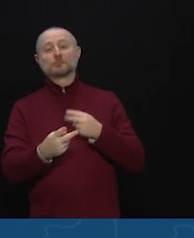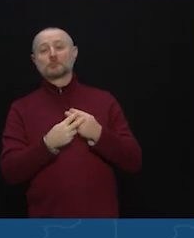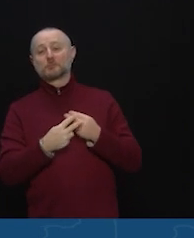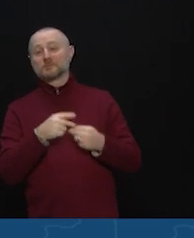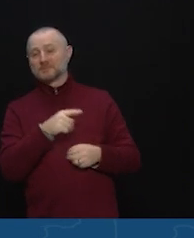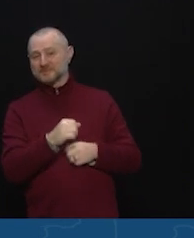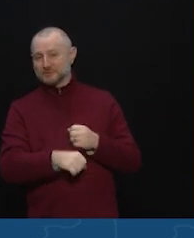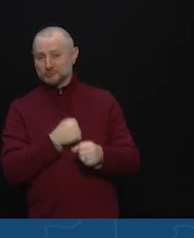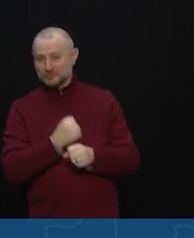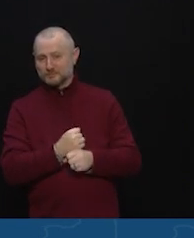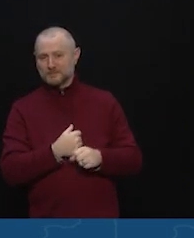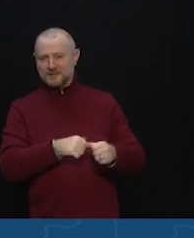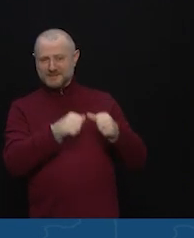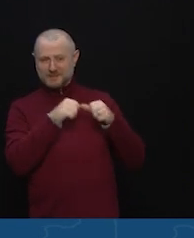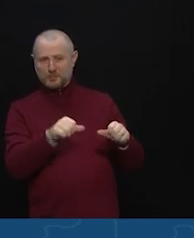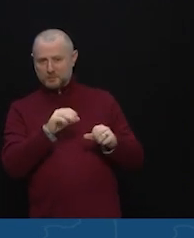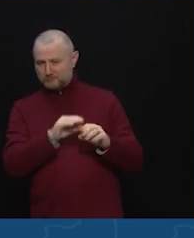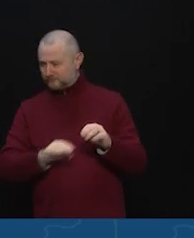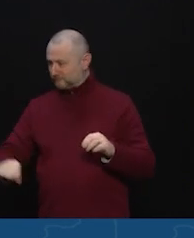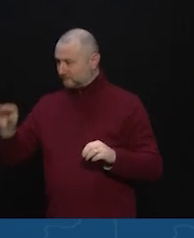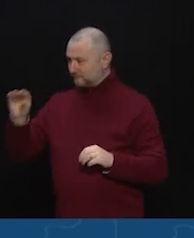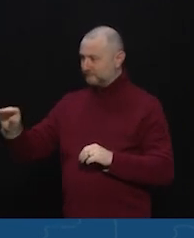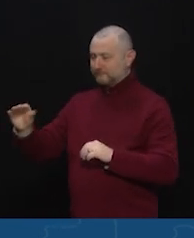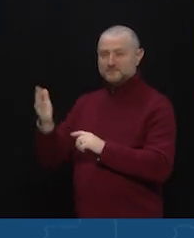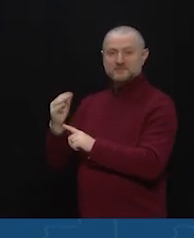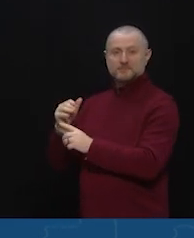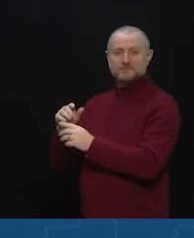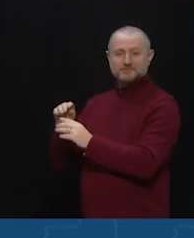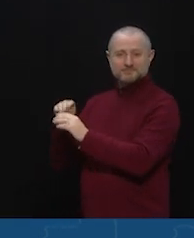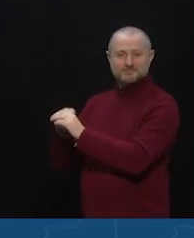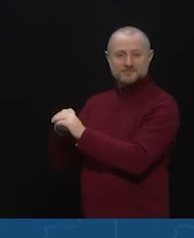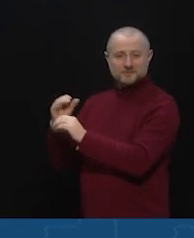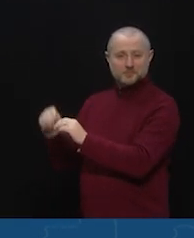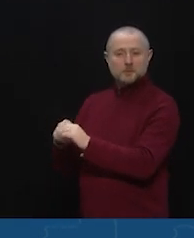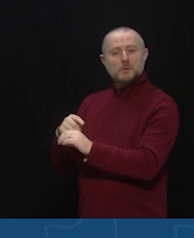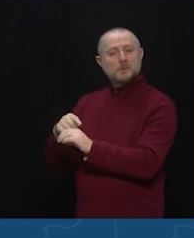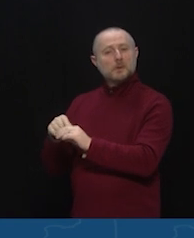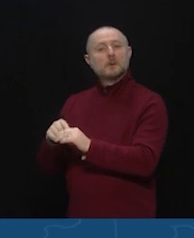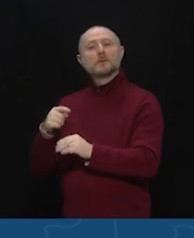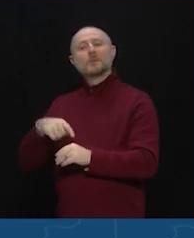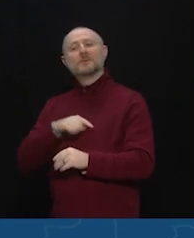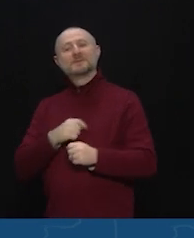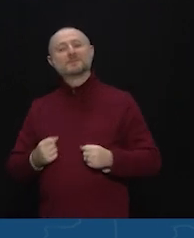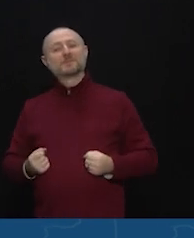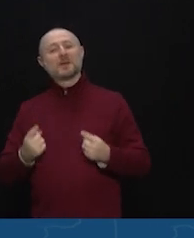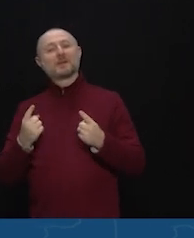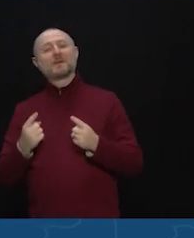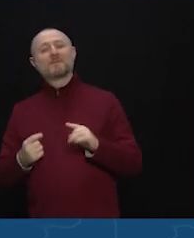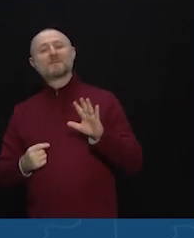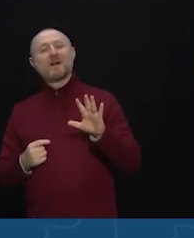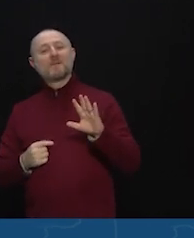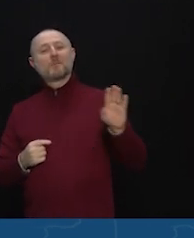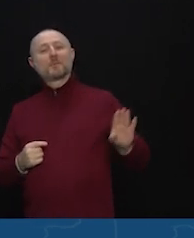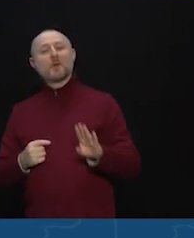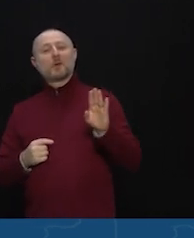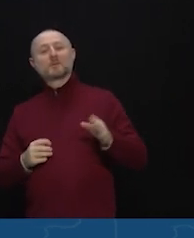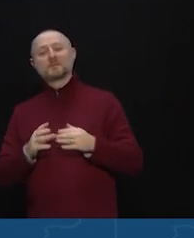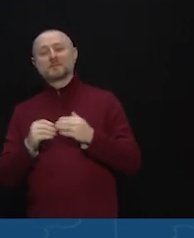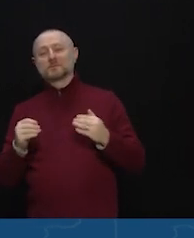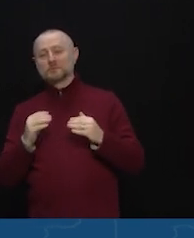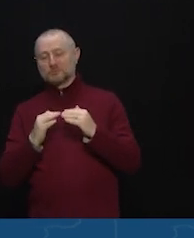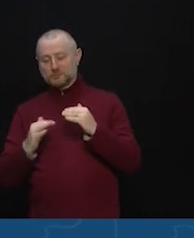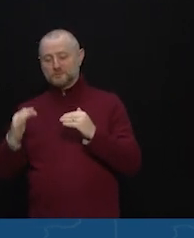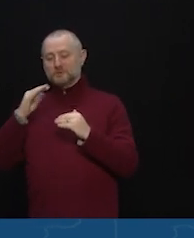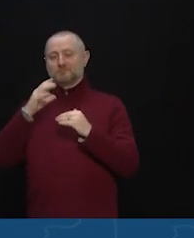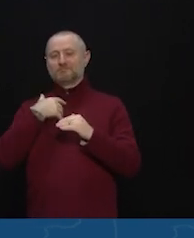deposit. And again, that is, and then we do spend another $5 billion in surplus. So the $5 billion in surplus is on